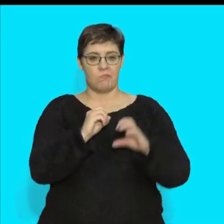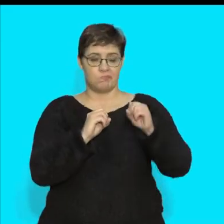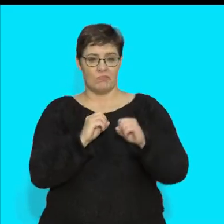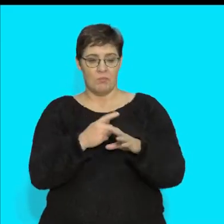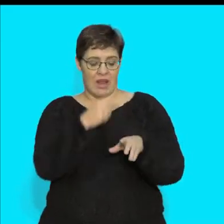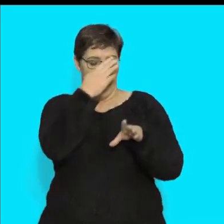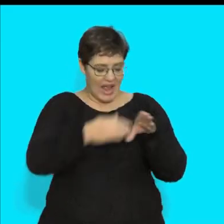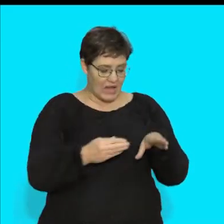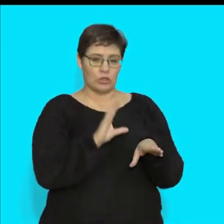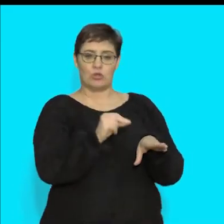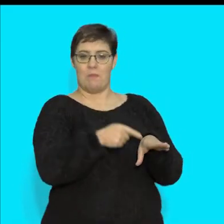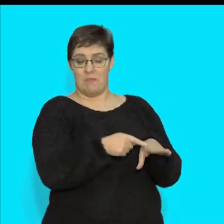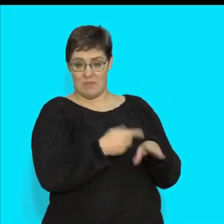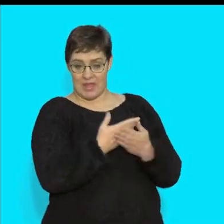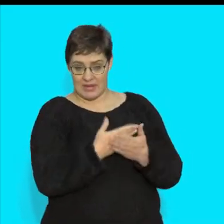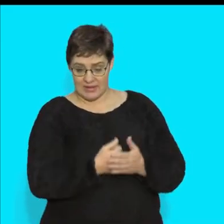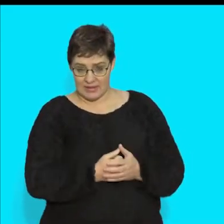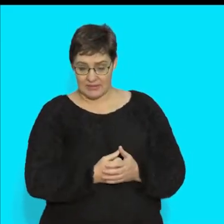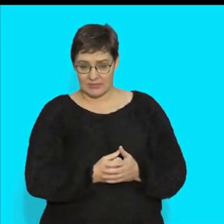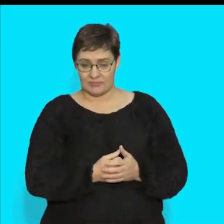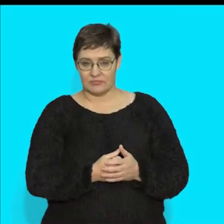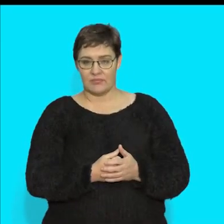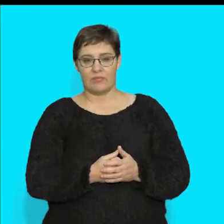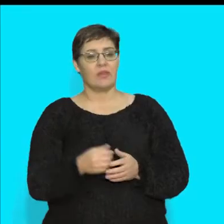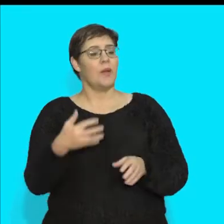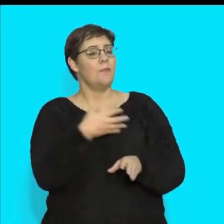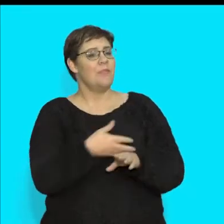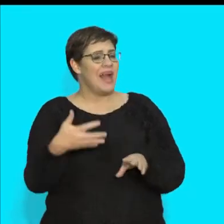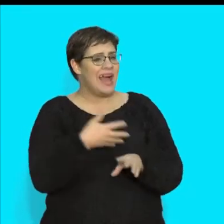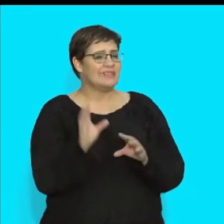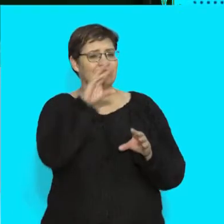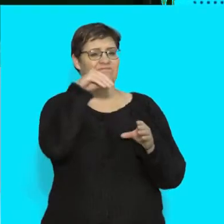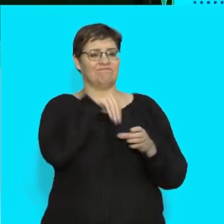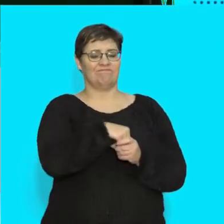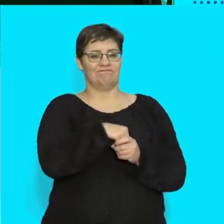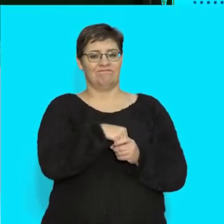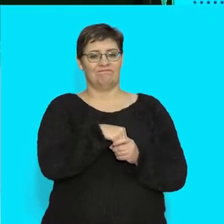coagulation. So all of this blood is all part of the